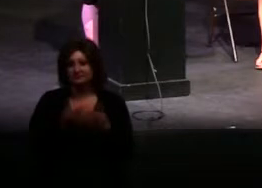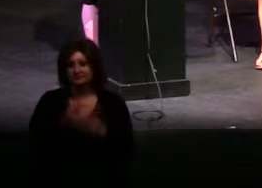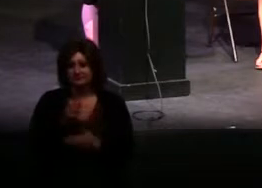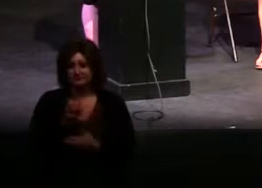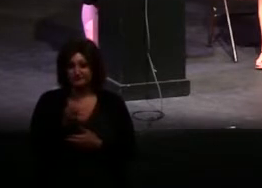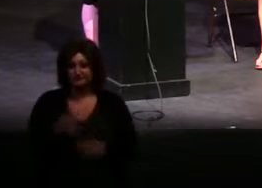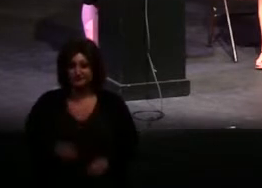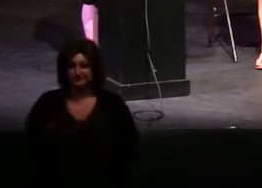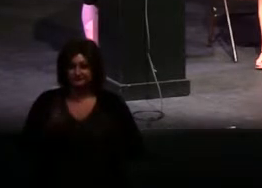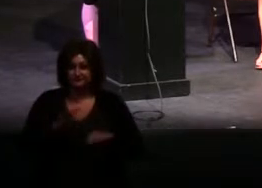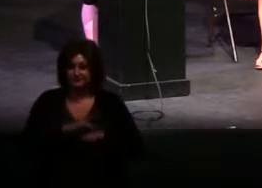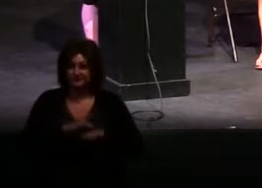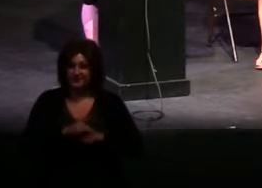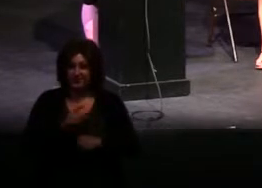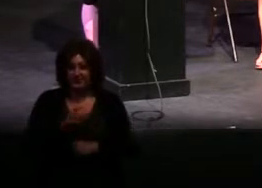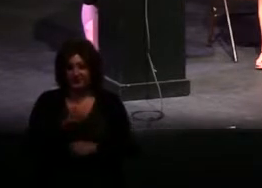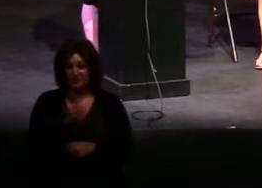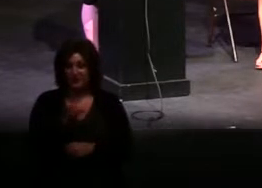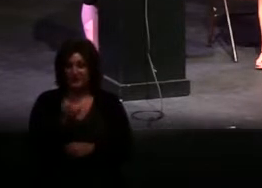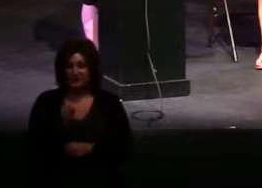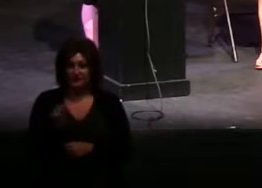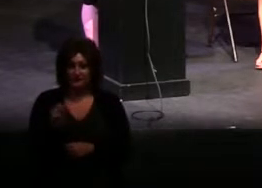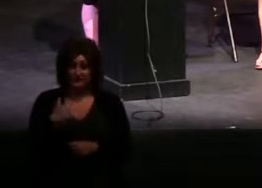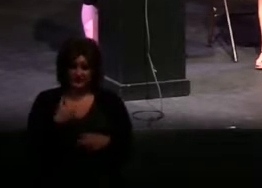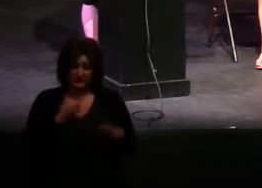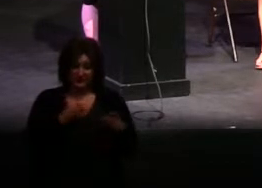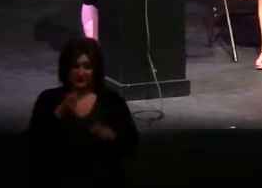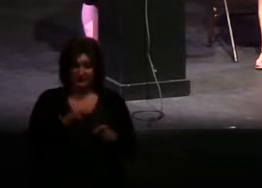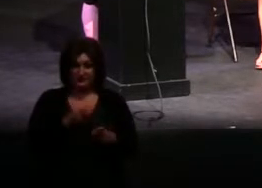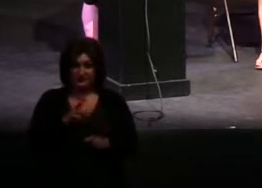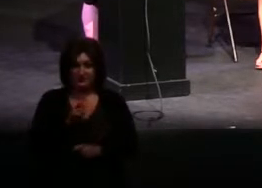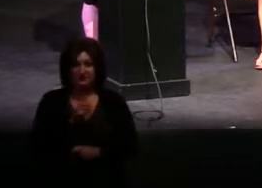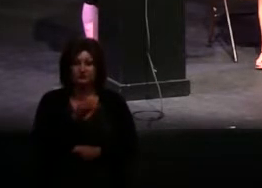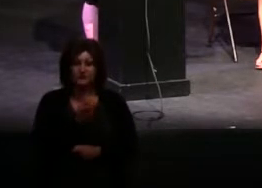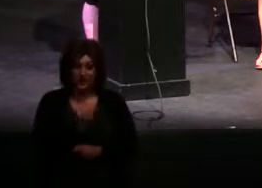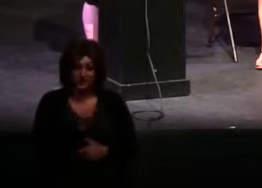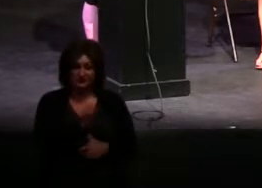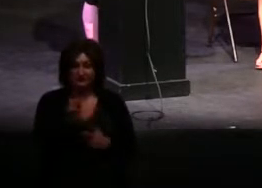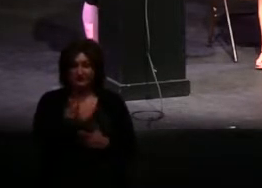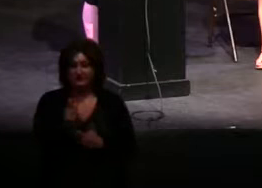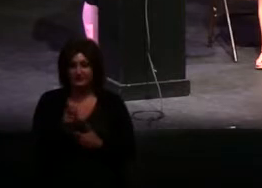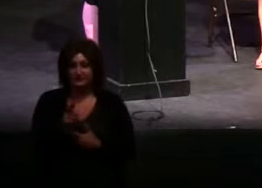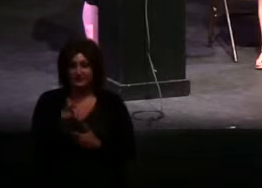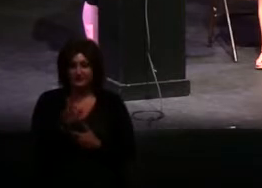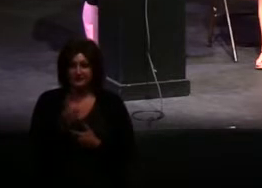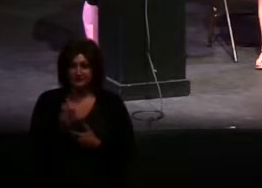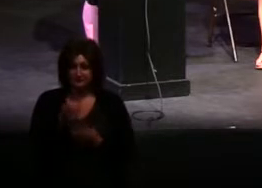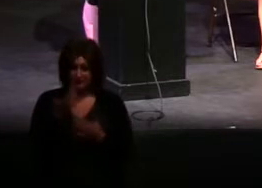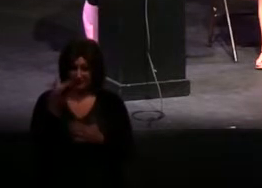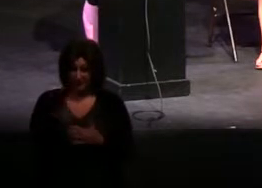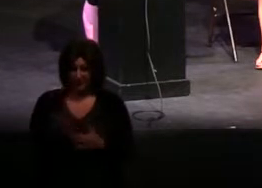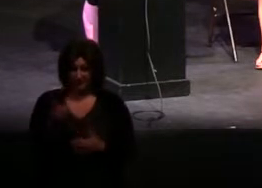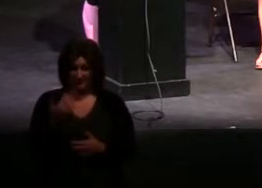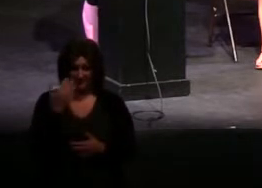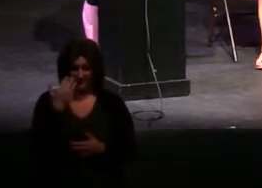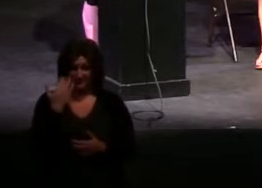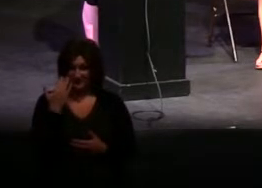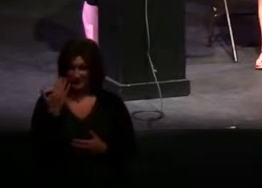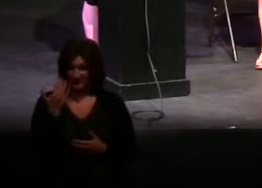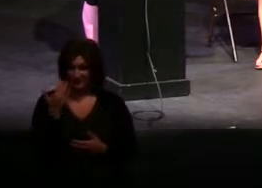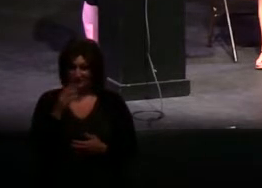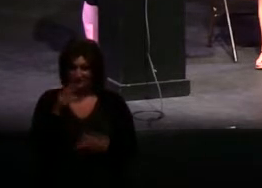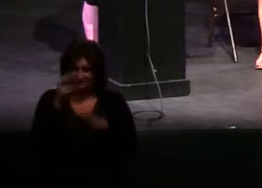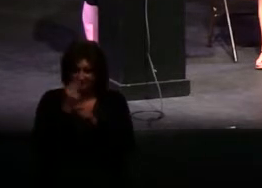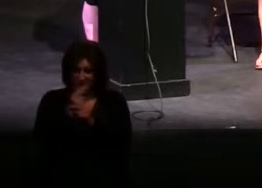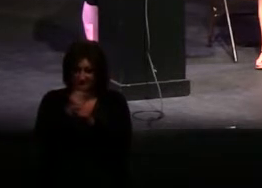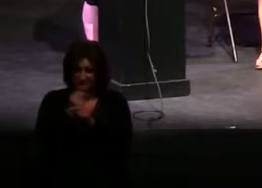as if offering gems of sacrifice to the earth goddess. I was in charge of the radishes and turnips, which up until that day I'd only known through tales of Peter Rabbit stealing